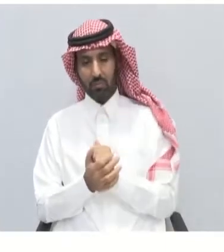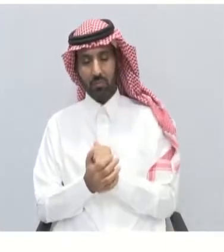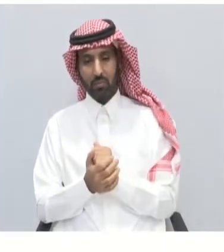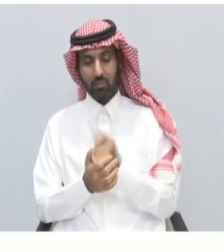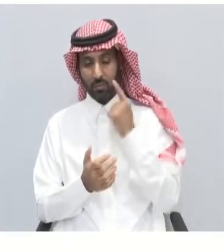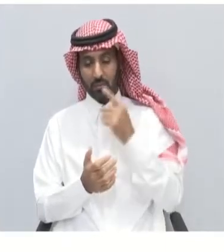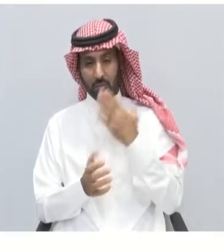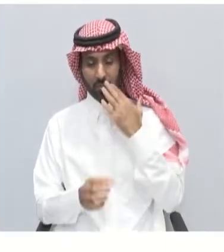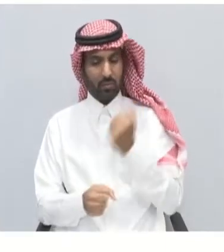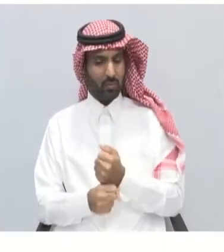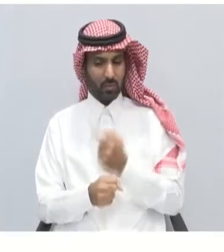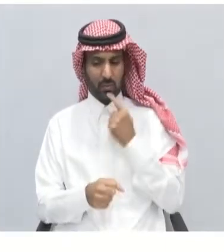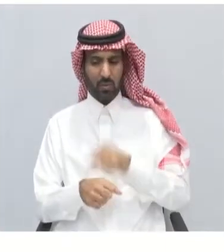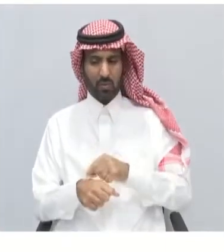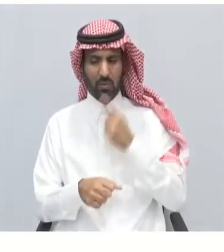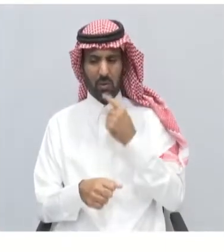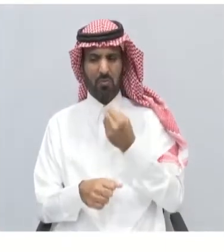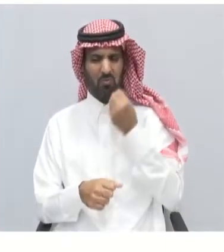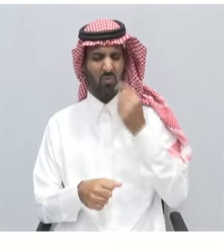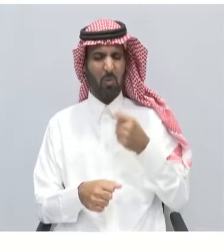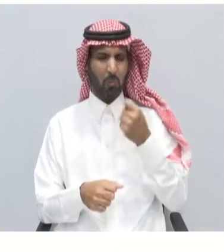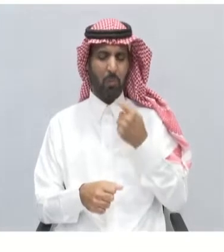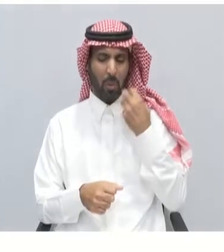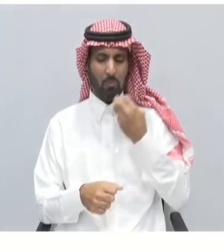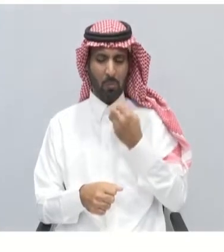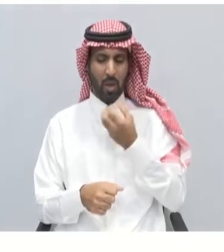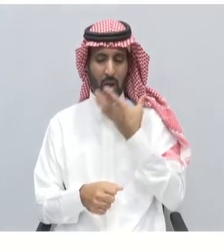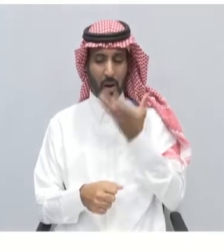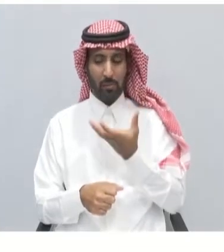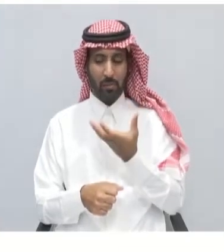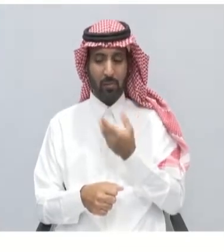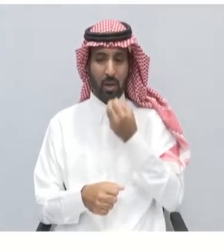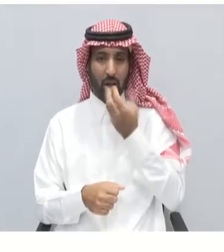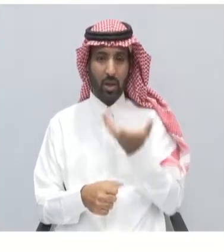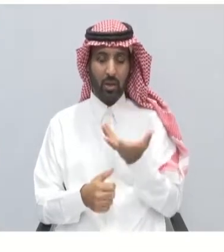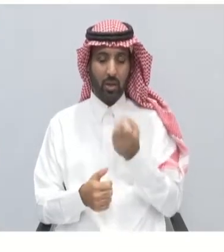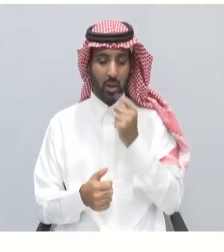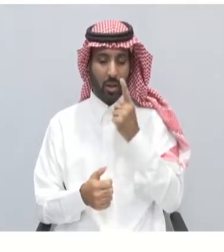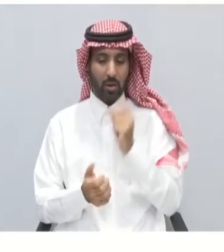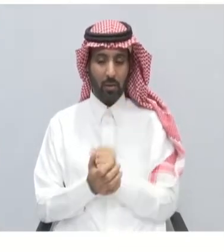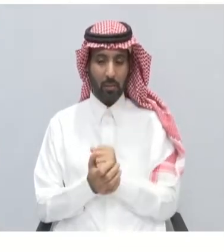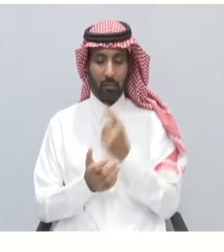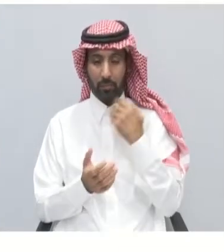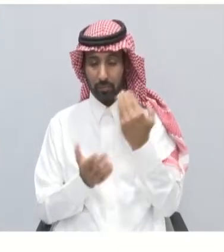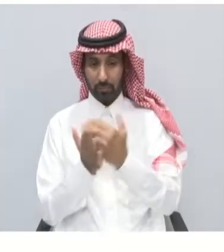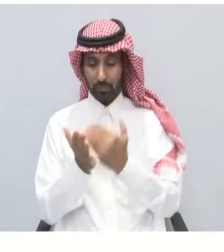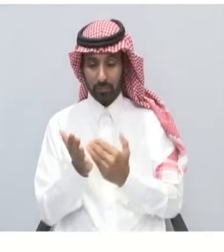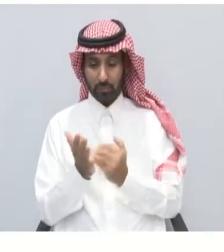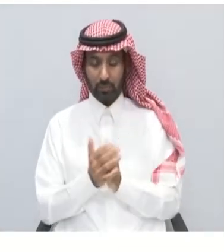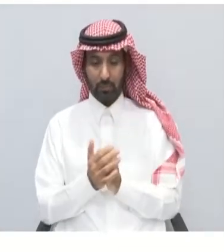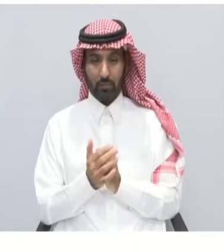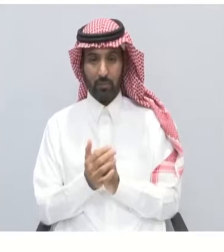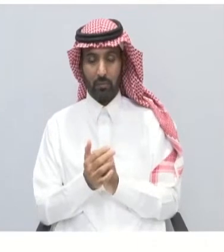I can't stand people who chew with their mouths open. Here we have another list of things.